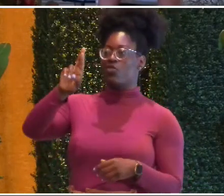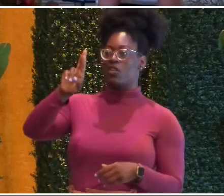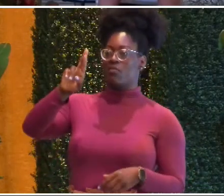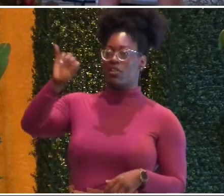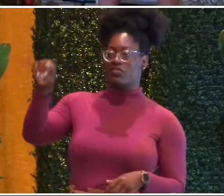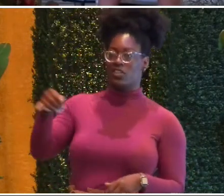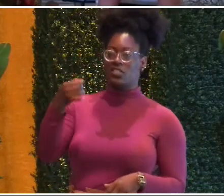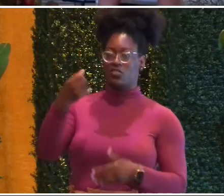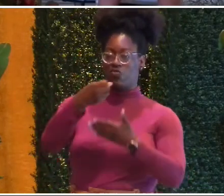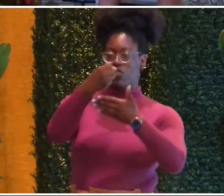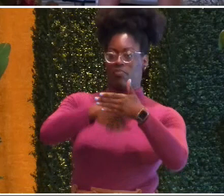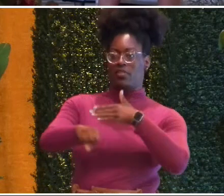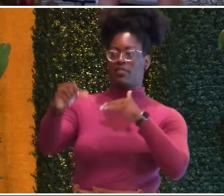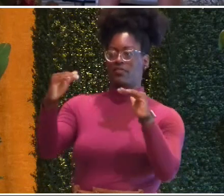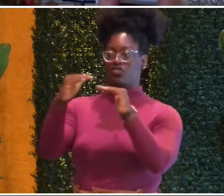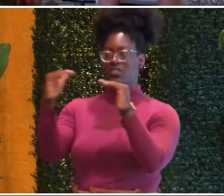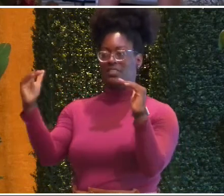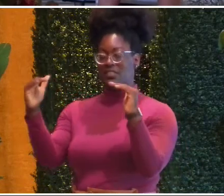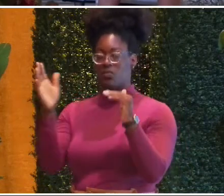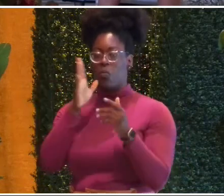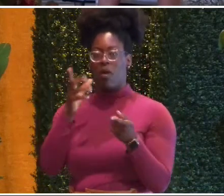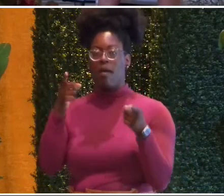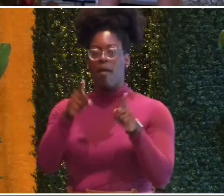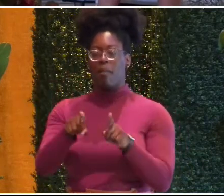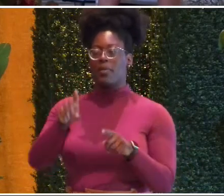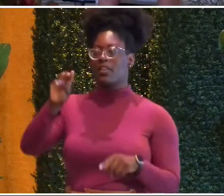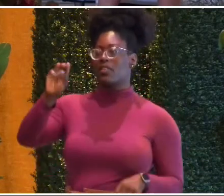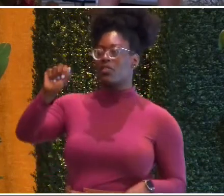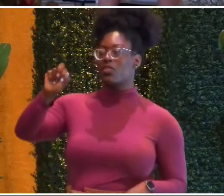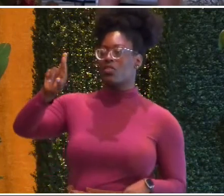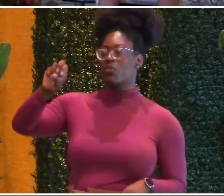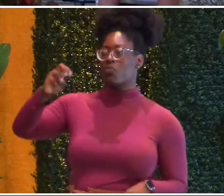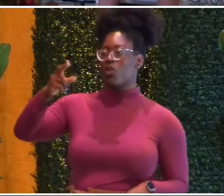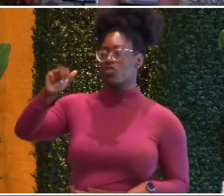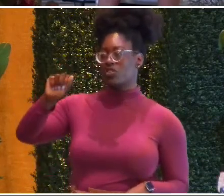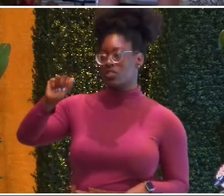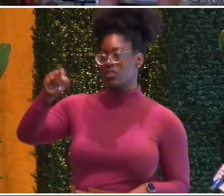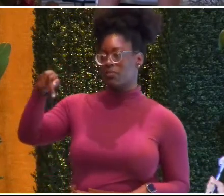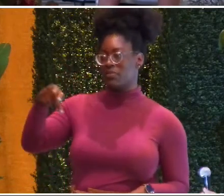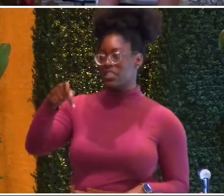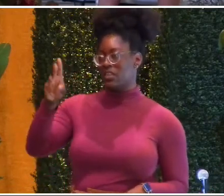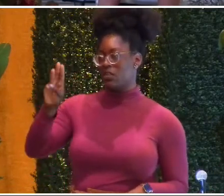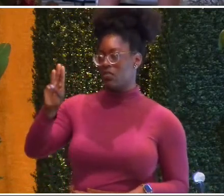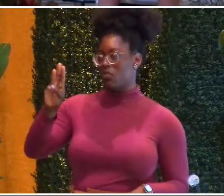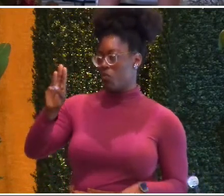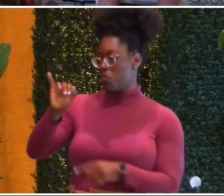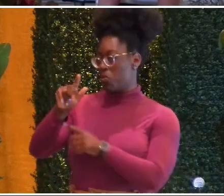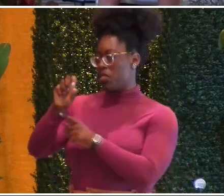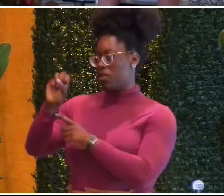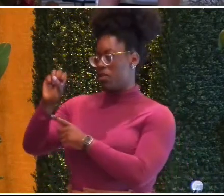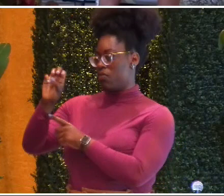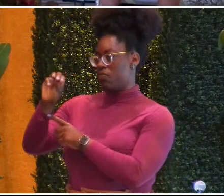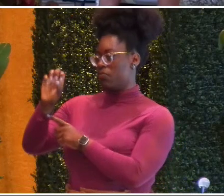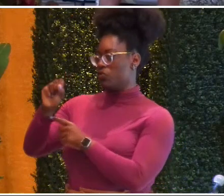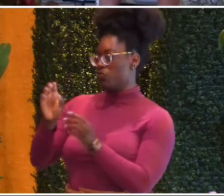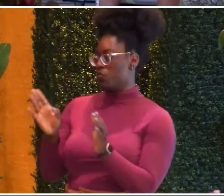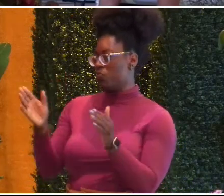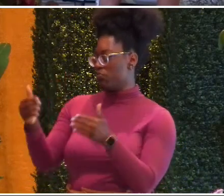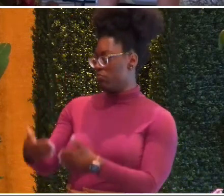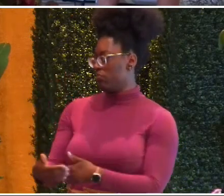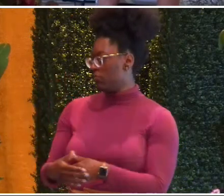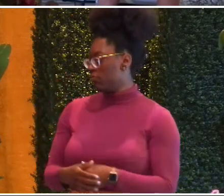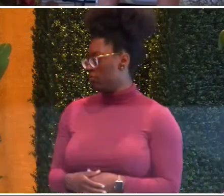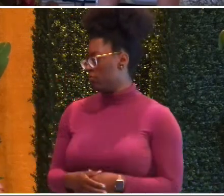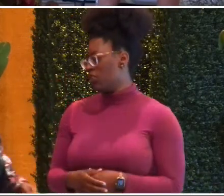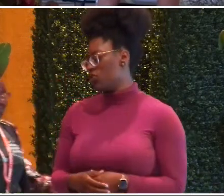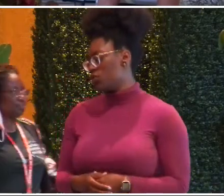learning from them. And in the meantime, I'm going to pass it on to Ramalika. Thank you. Thank you all for coming. Thank you. Can